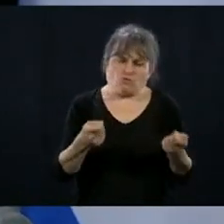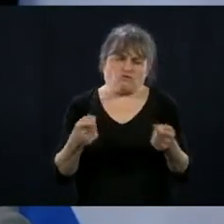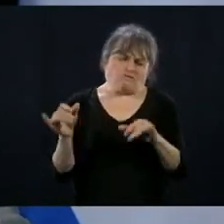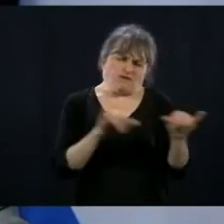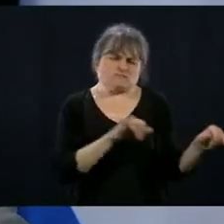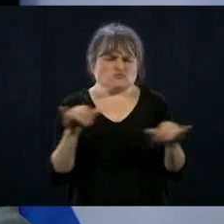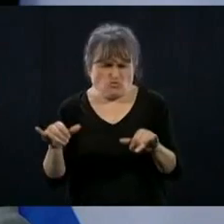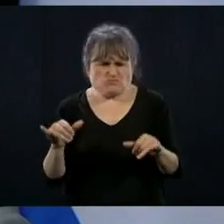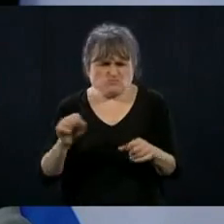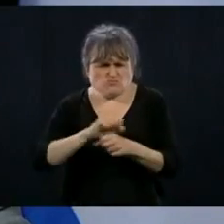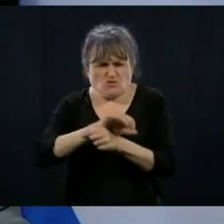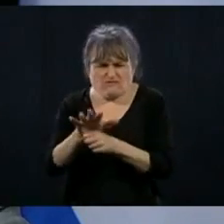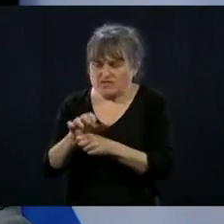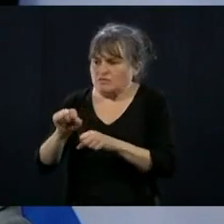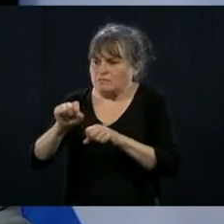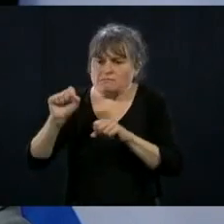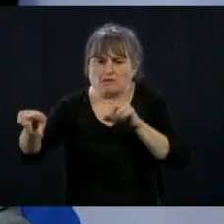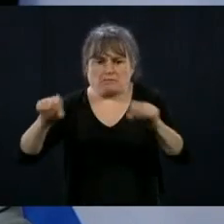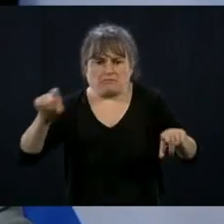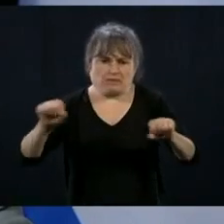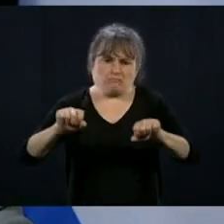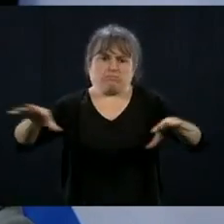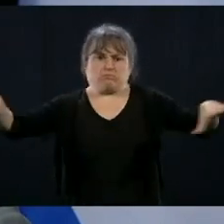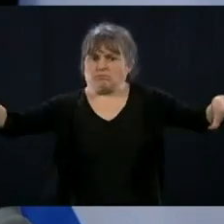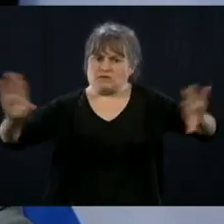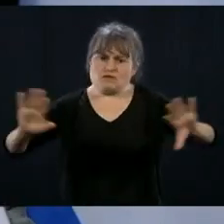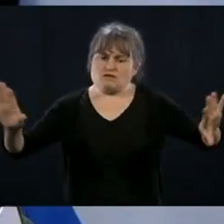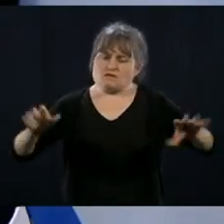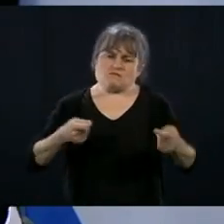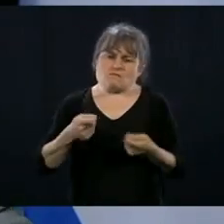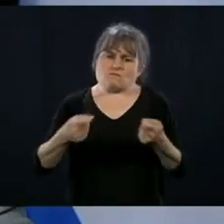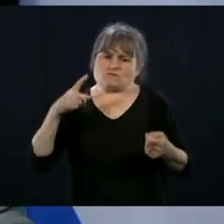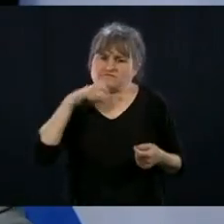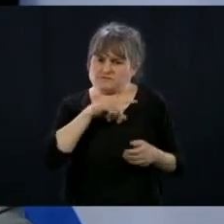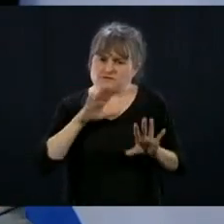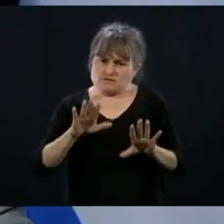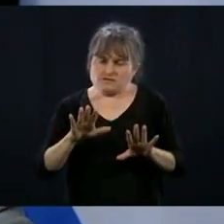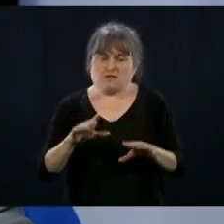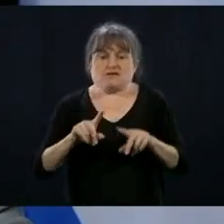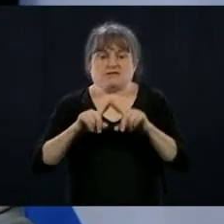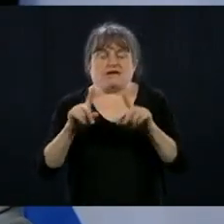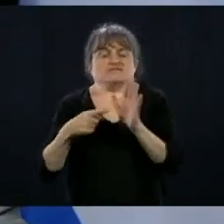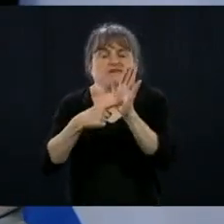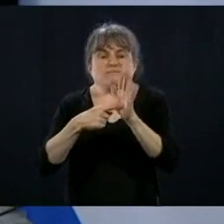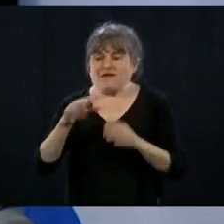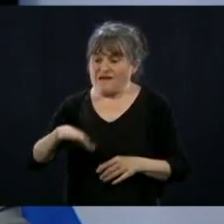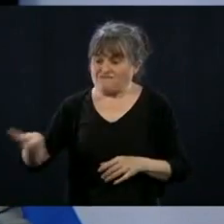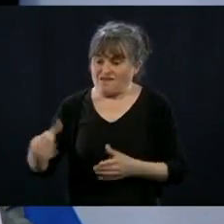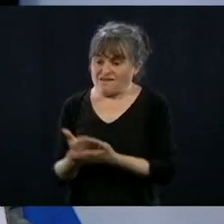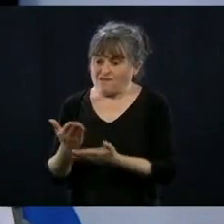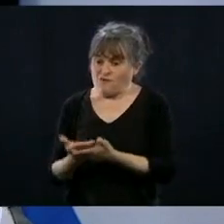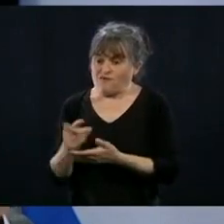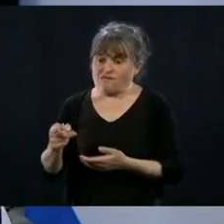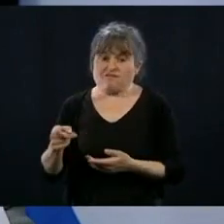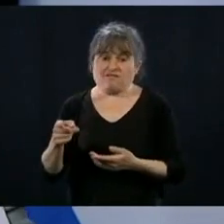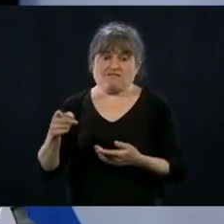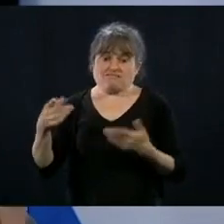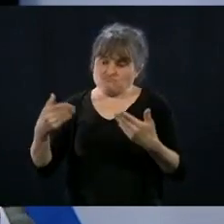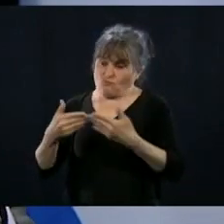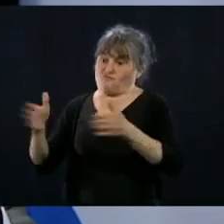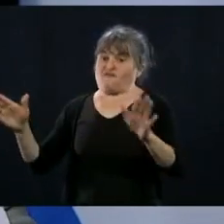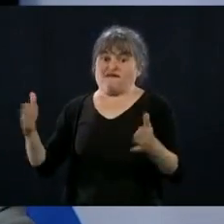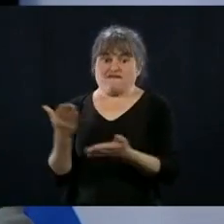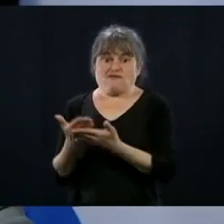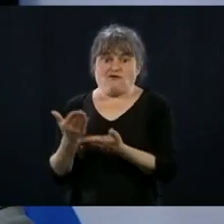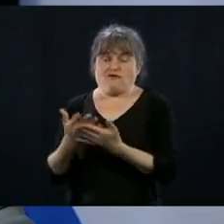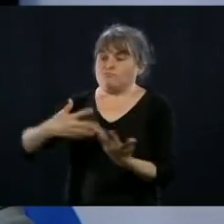controlling the situations and putting out those fires. So I know that it's going to be difficult because, some people are thinking, well, if